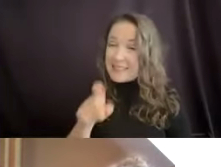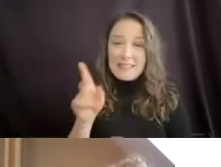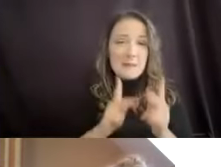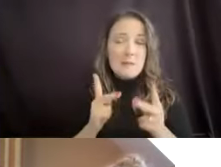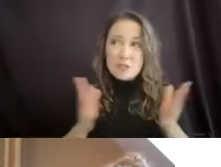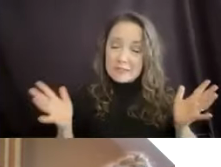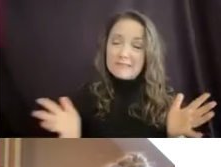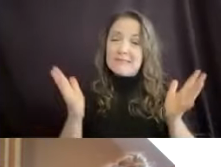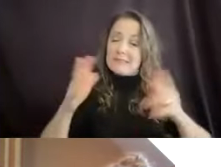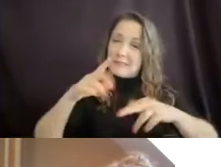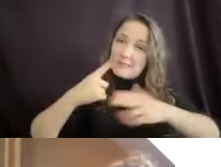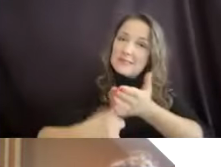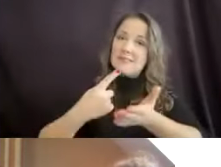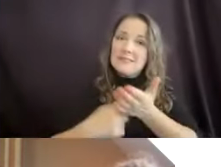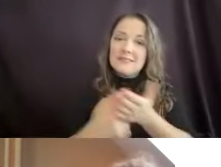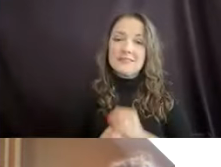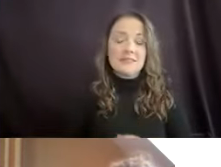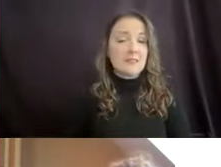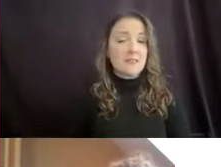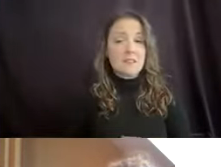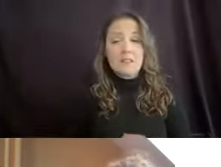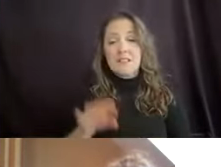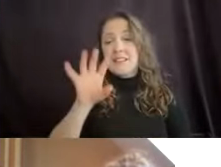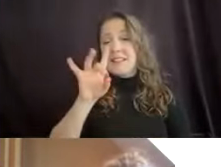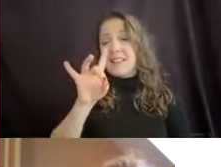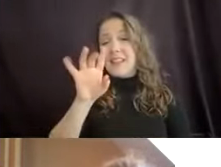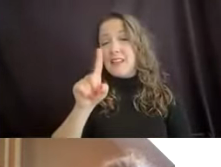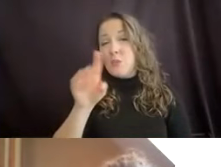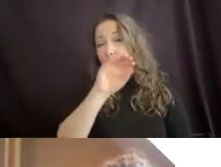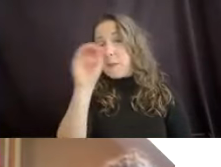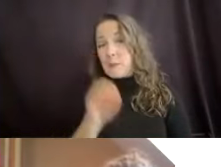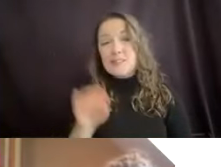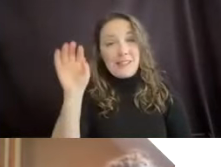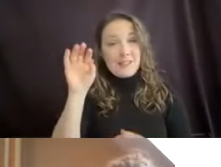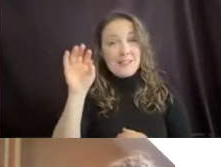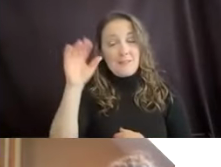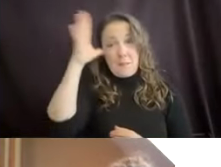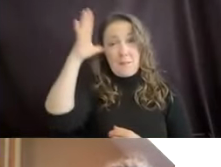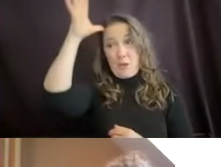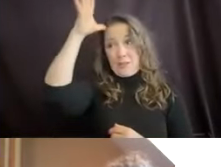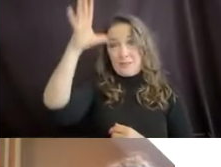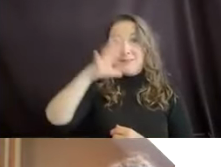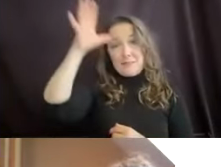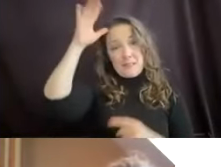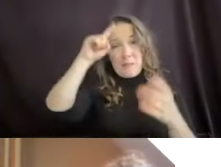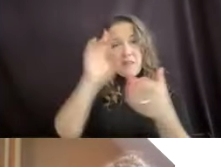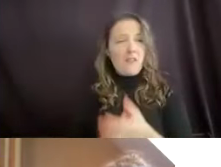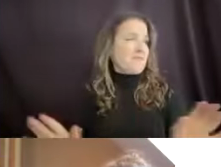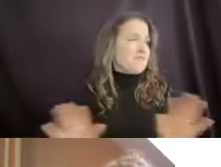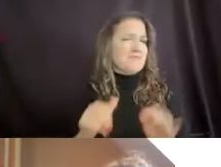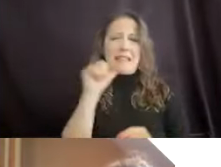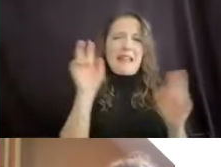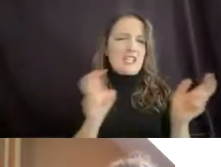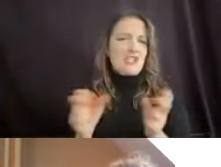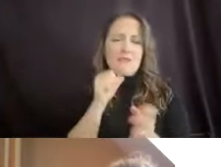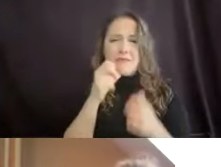these conversations aren't happening. 81% of parents believe that teen dating violence isn't a problem. It's not an